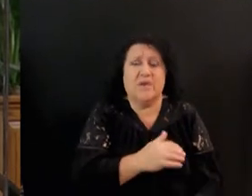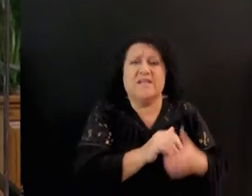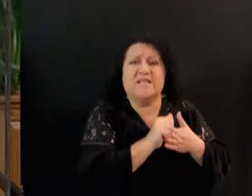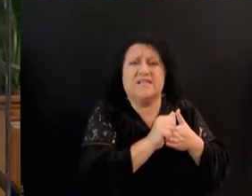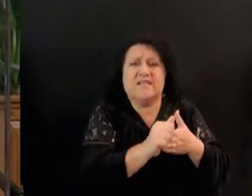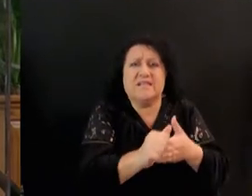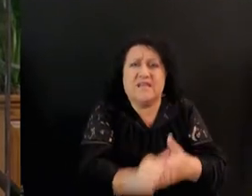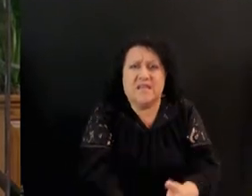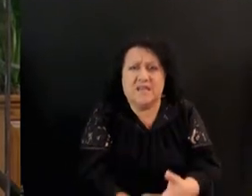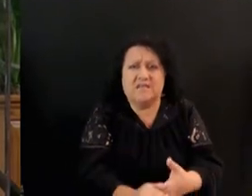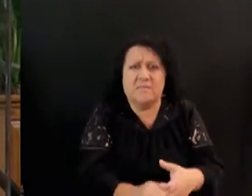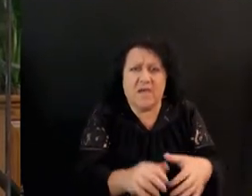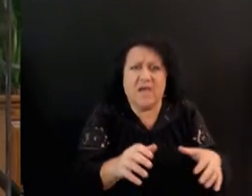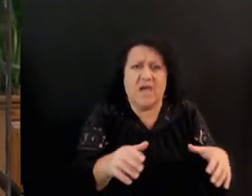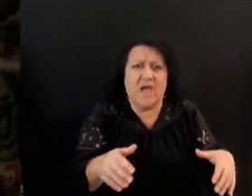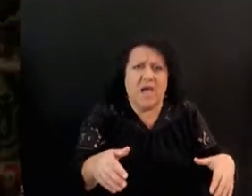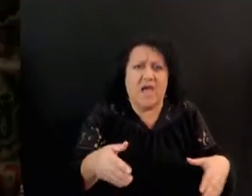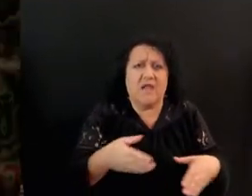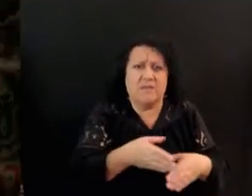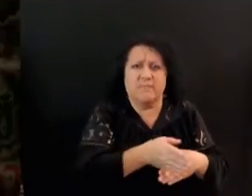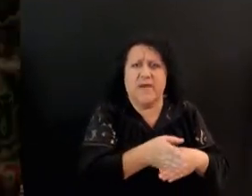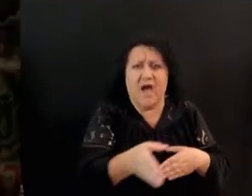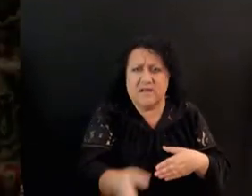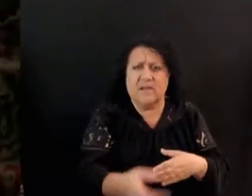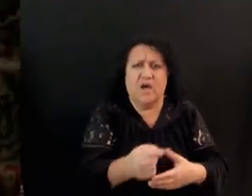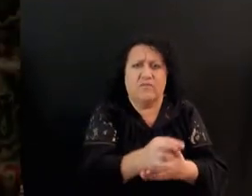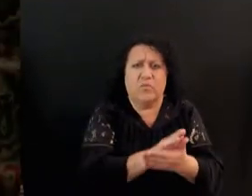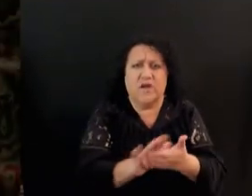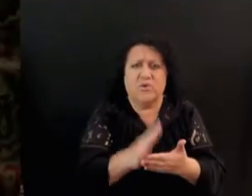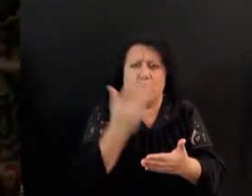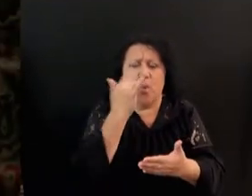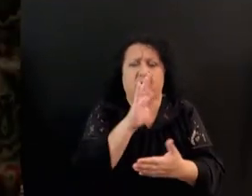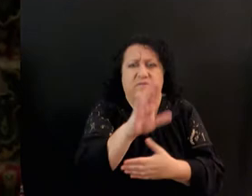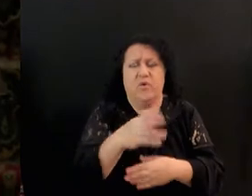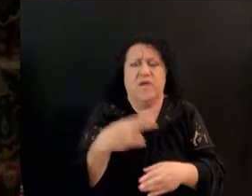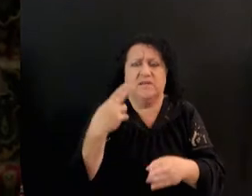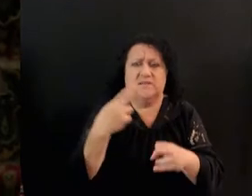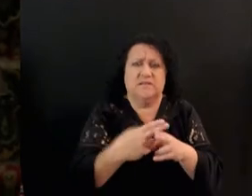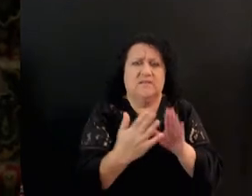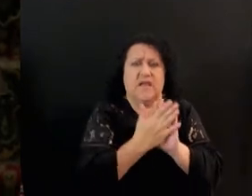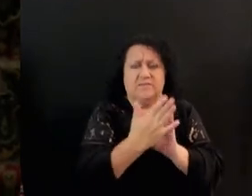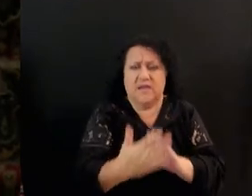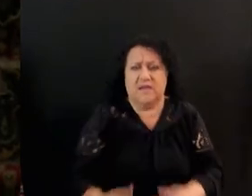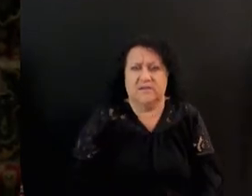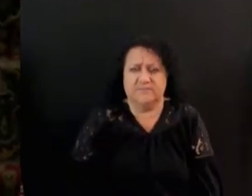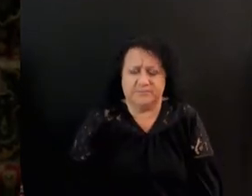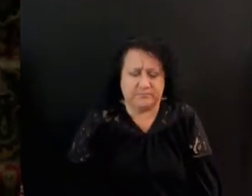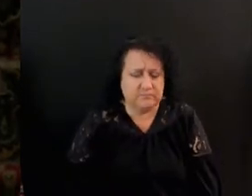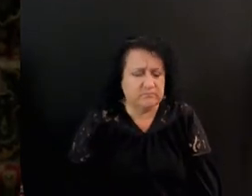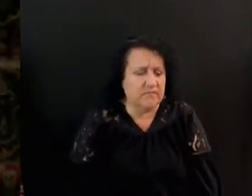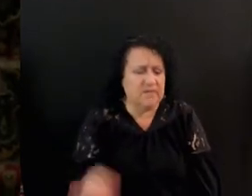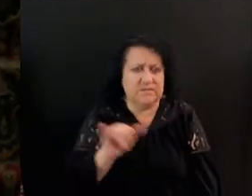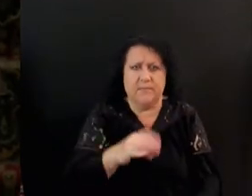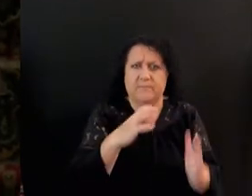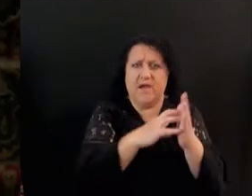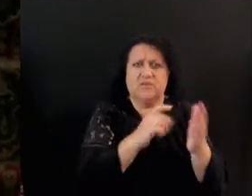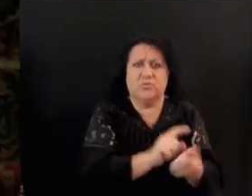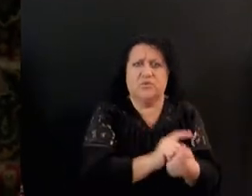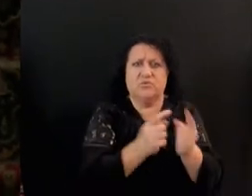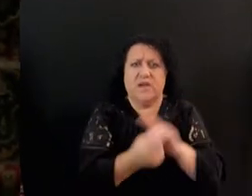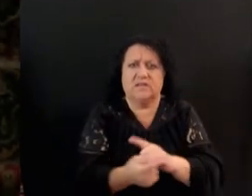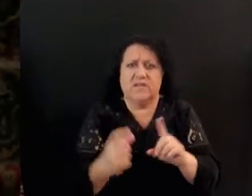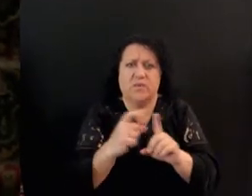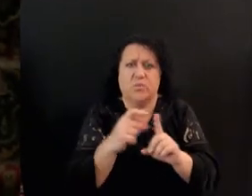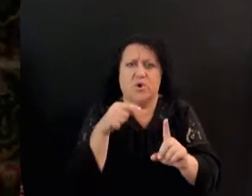for his name's sake. That word for restore, it's the same word in the Old Testament we translate elsewhere as repent. He is turning